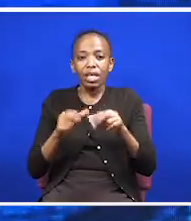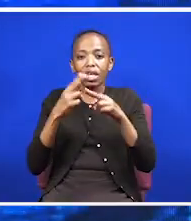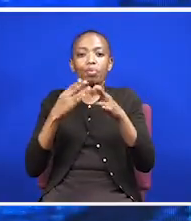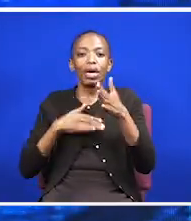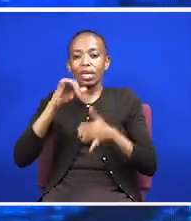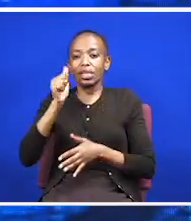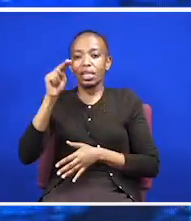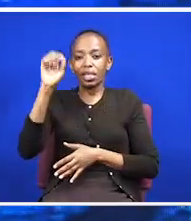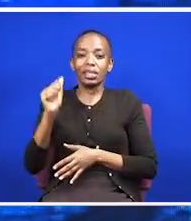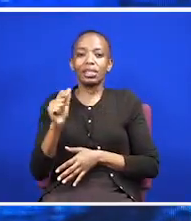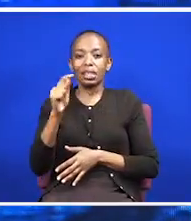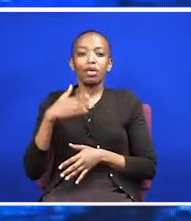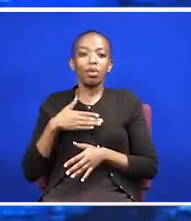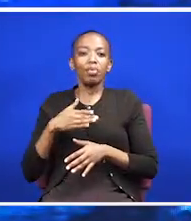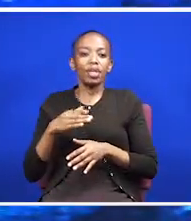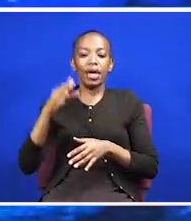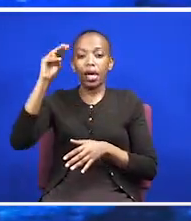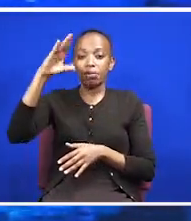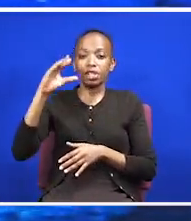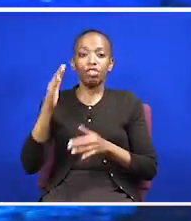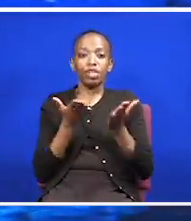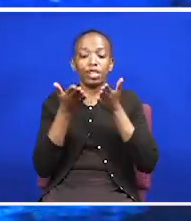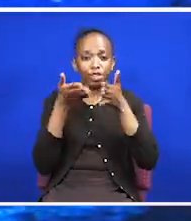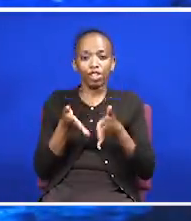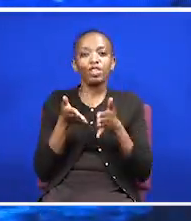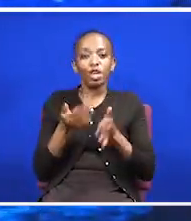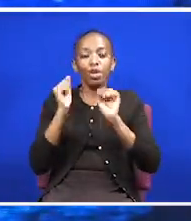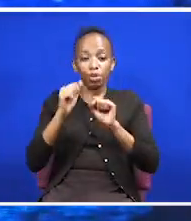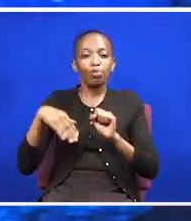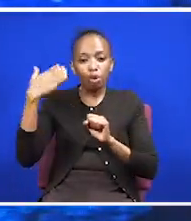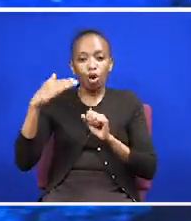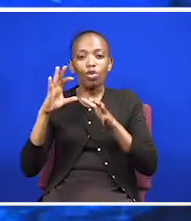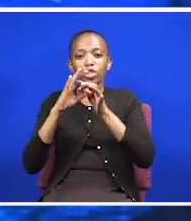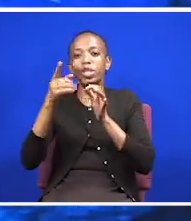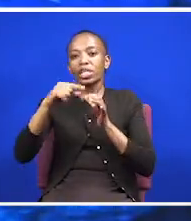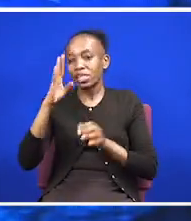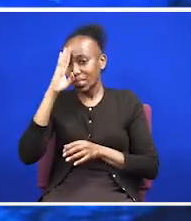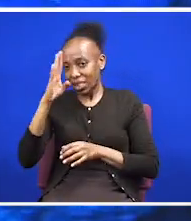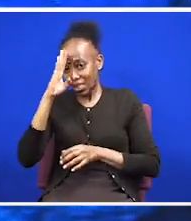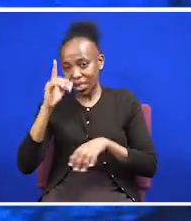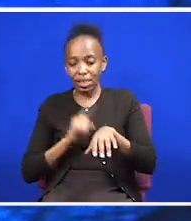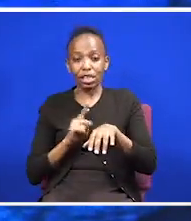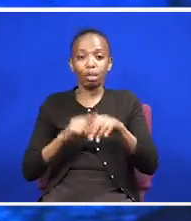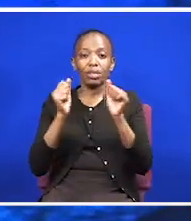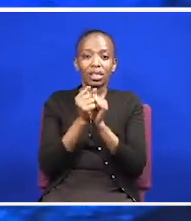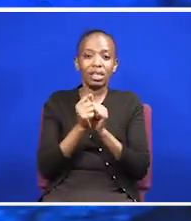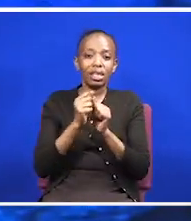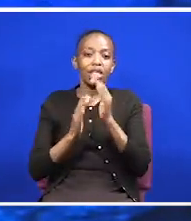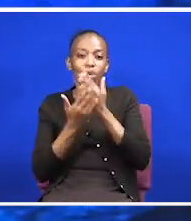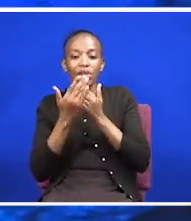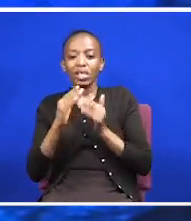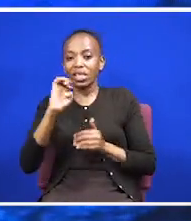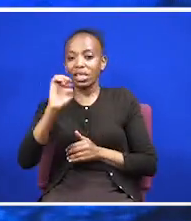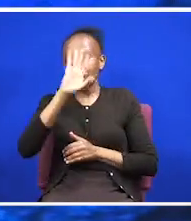Janet Kariuki. I'm going to be serving as your moderator for the service. You can always join us every Sunday at 10 a.m. It's African